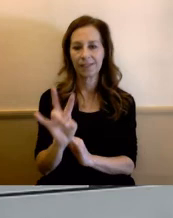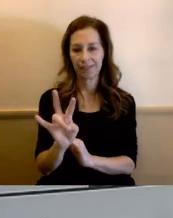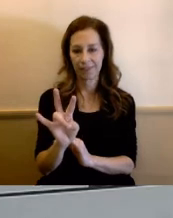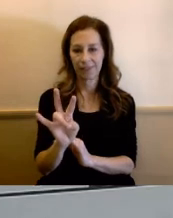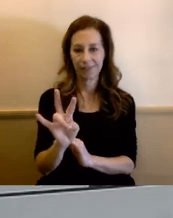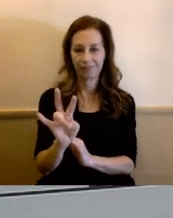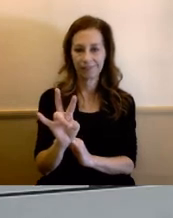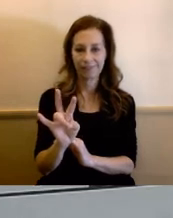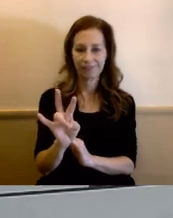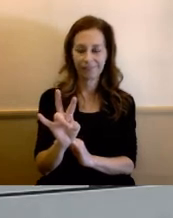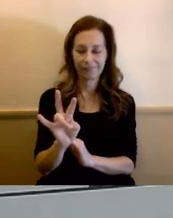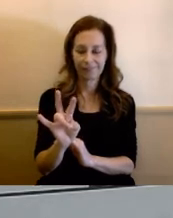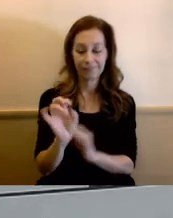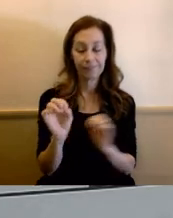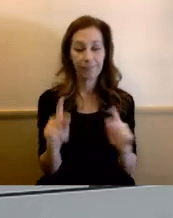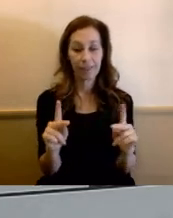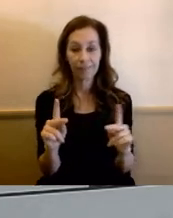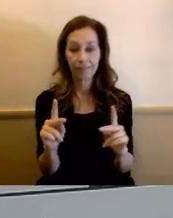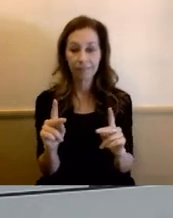Alright.